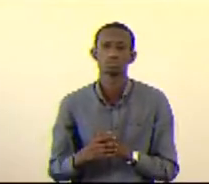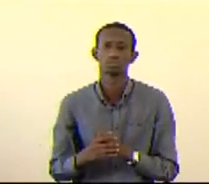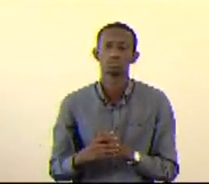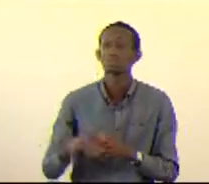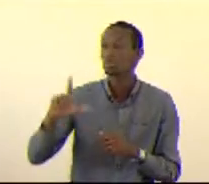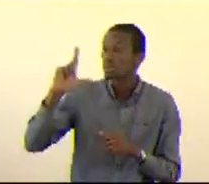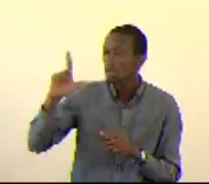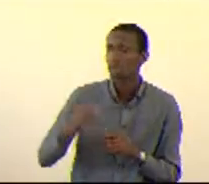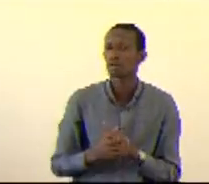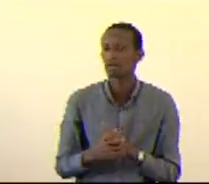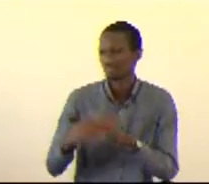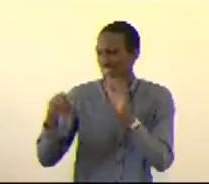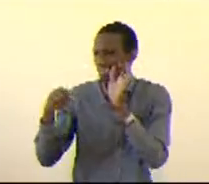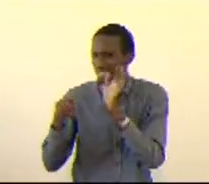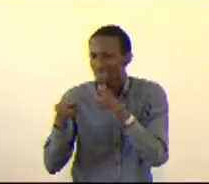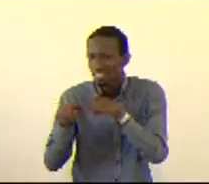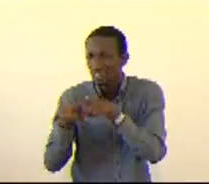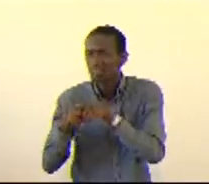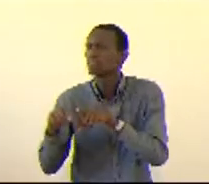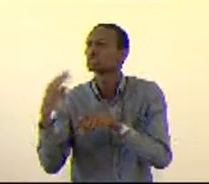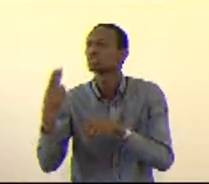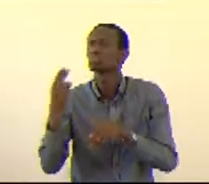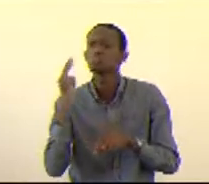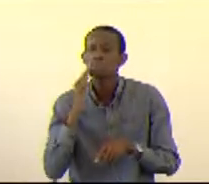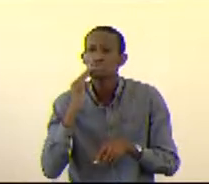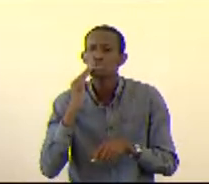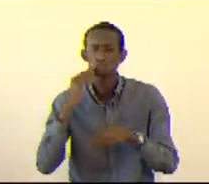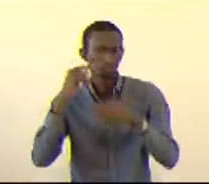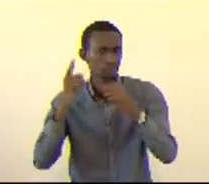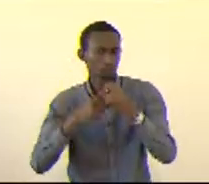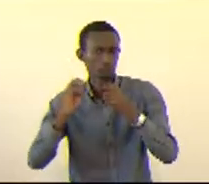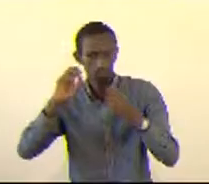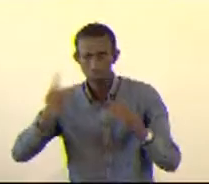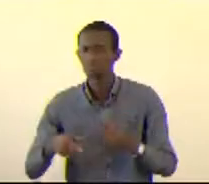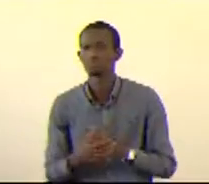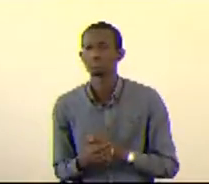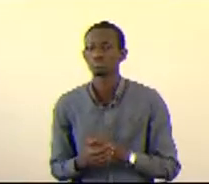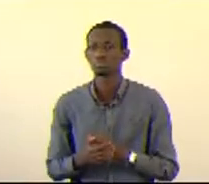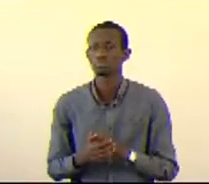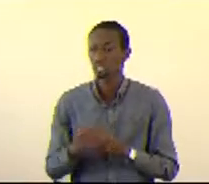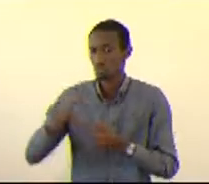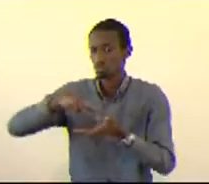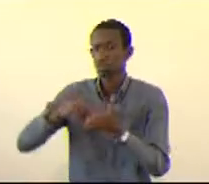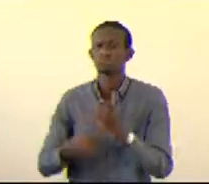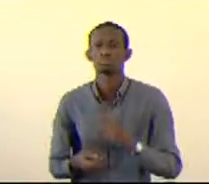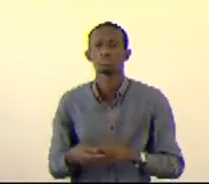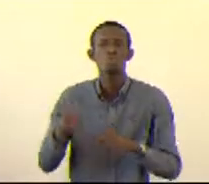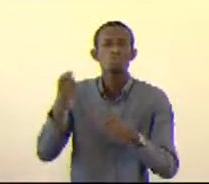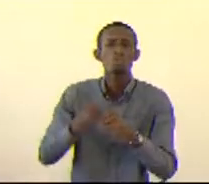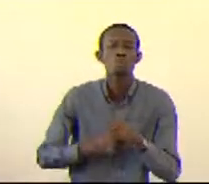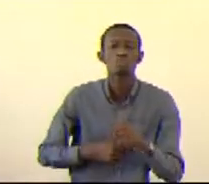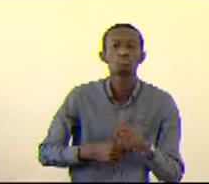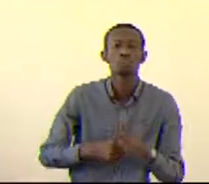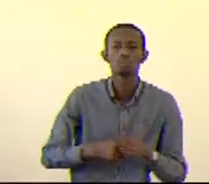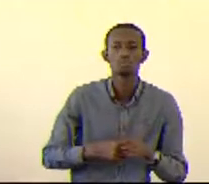2,260,000 joules. So what does it mean? It means that from D to E, from D up to